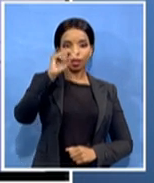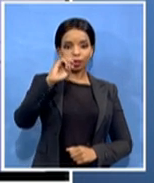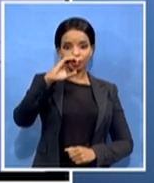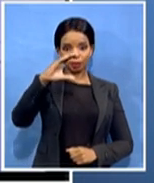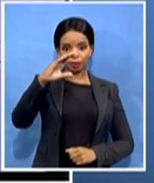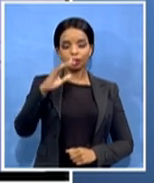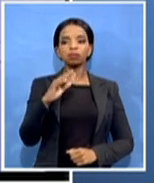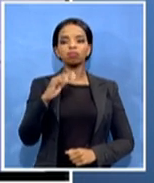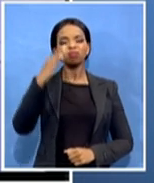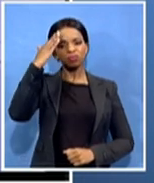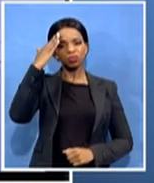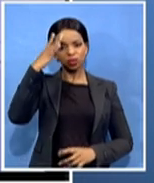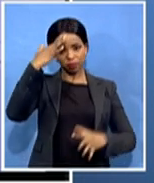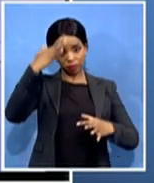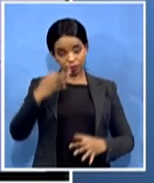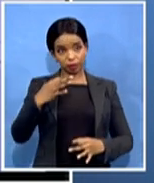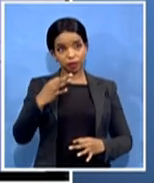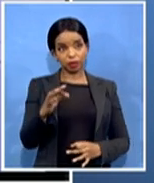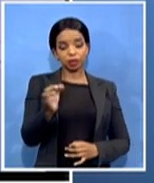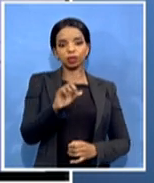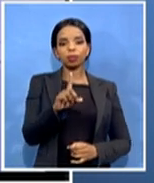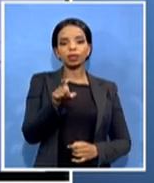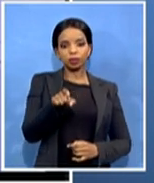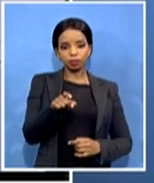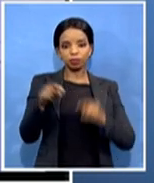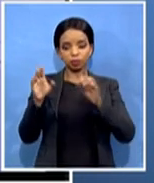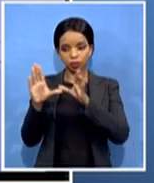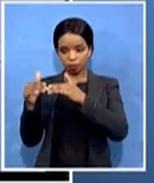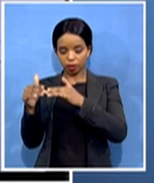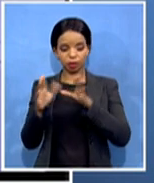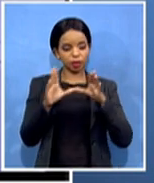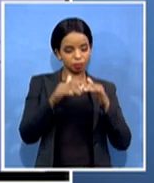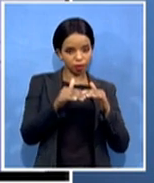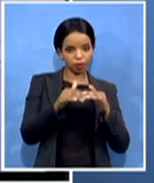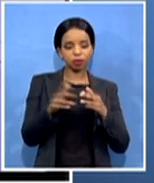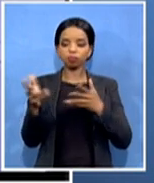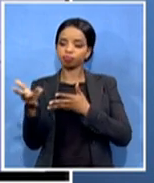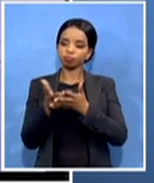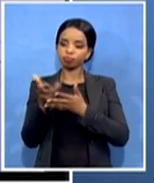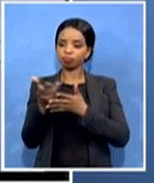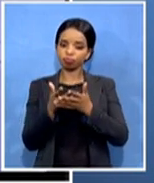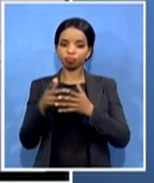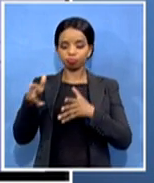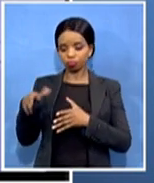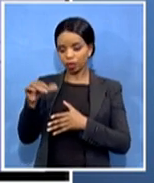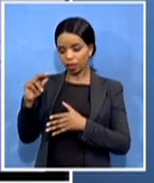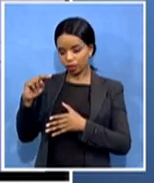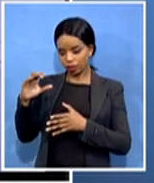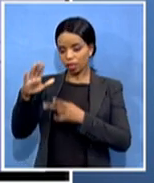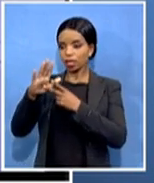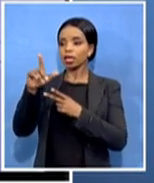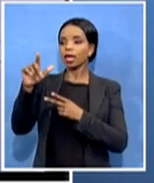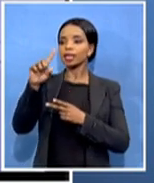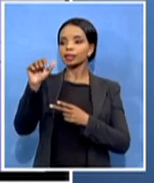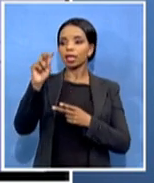party-to-party interaction between the ANC and ZANU-PF. He is aware of it and is bound by the